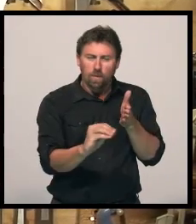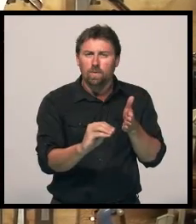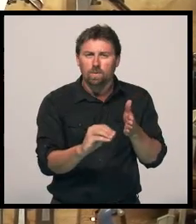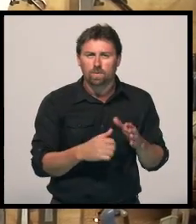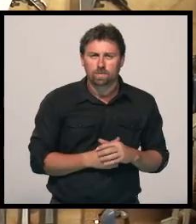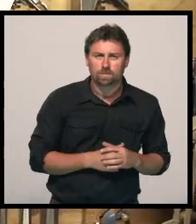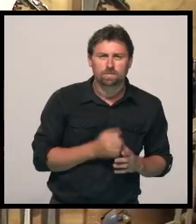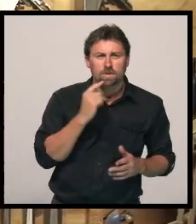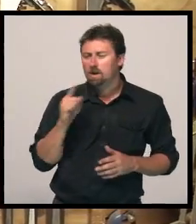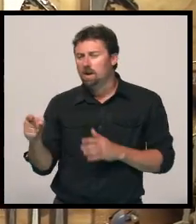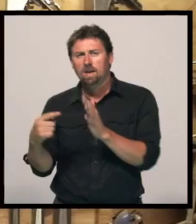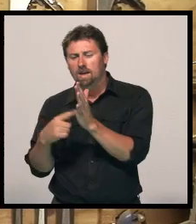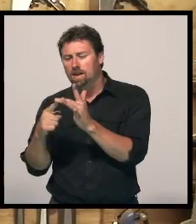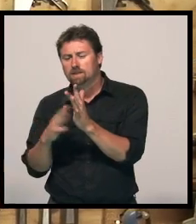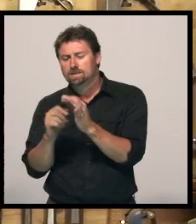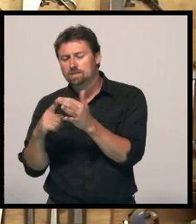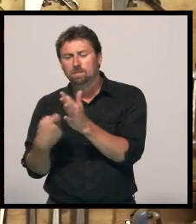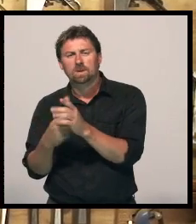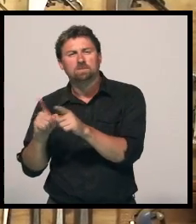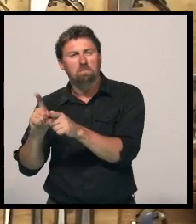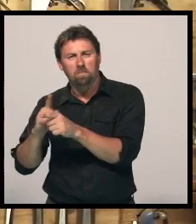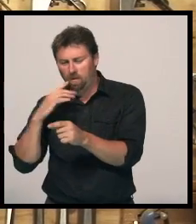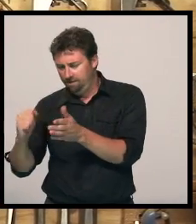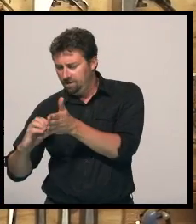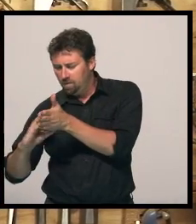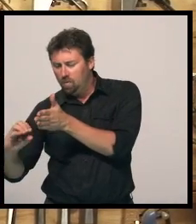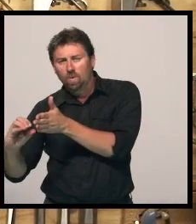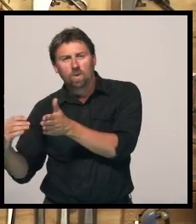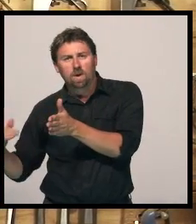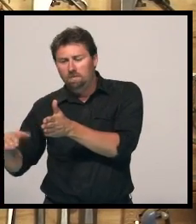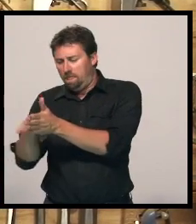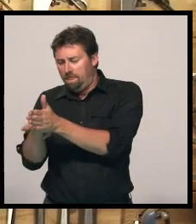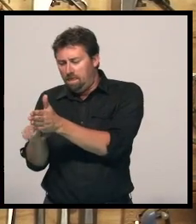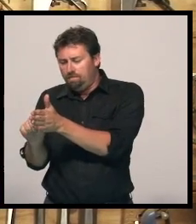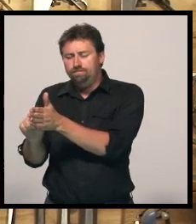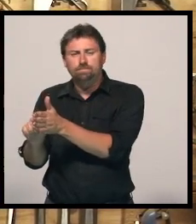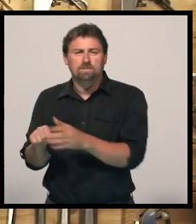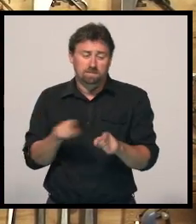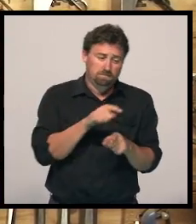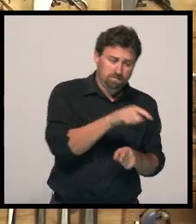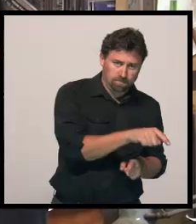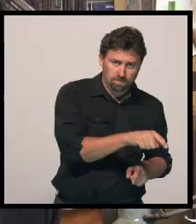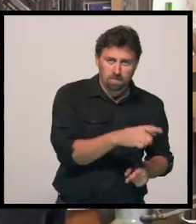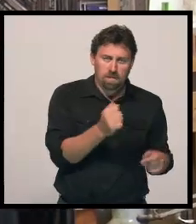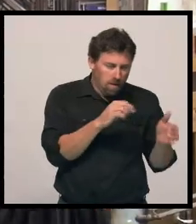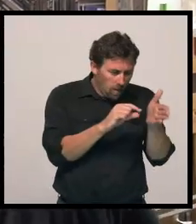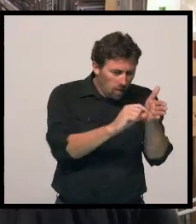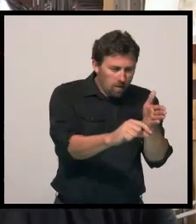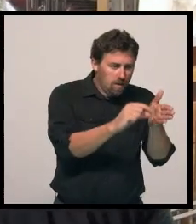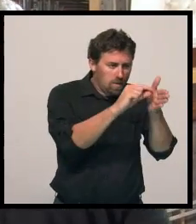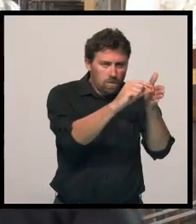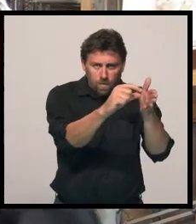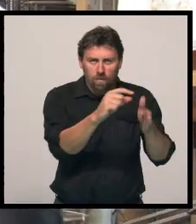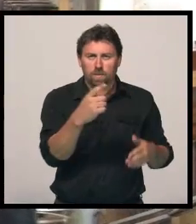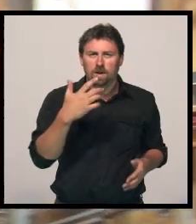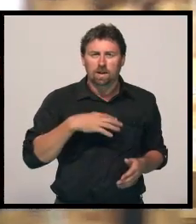timber box, I'm having a recessed base. And it has to be the width of what the sides are. So grab a marking